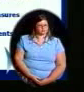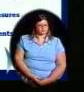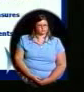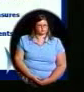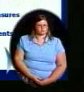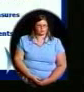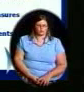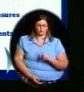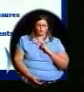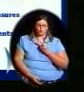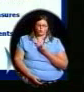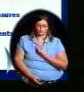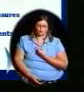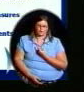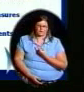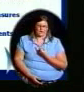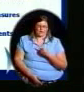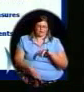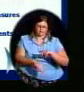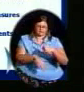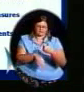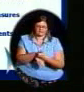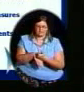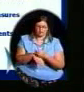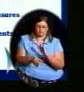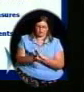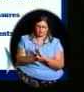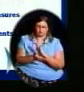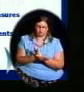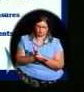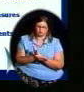We have devised a school deployment strategy.